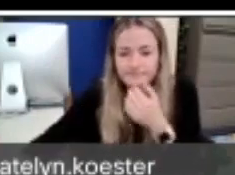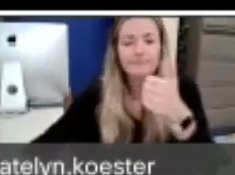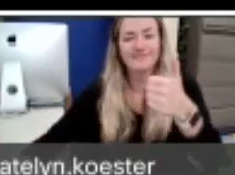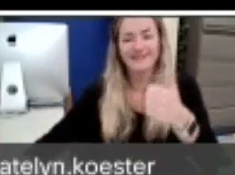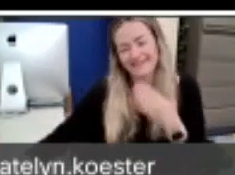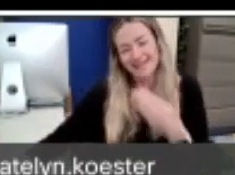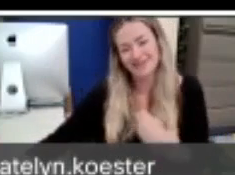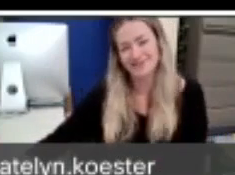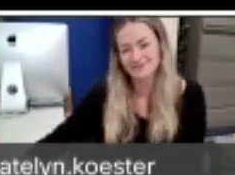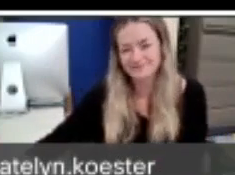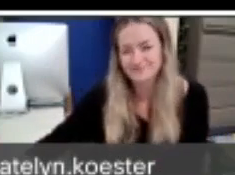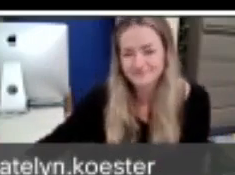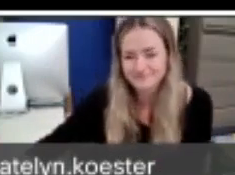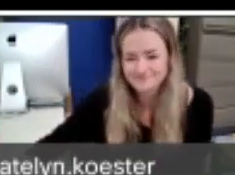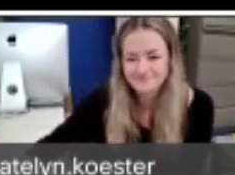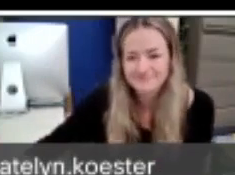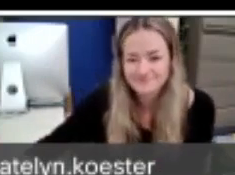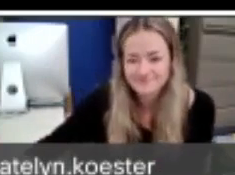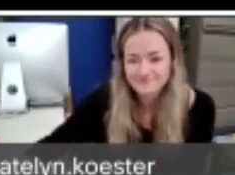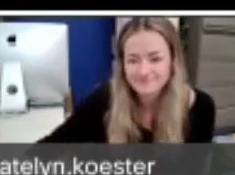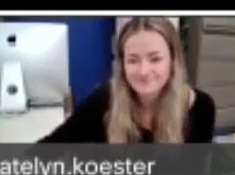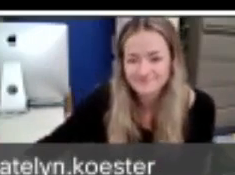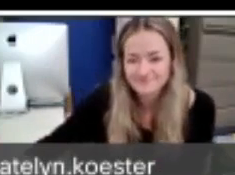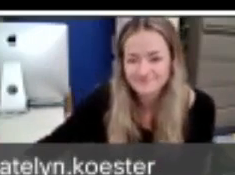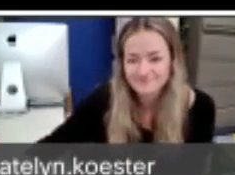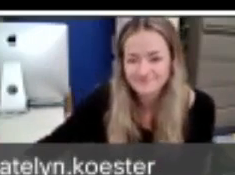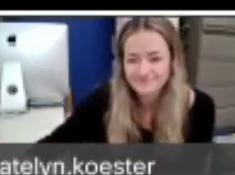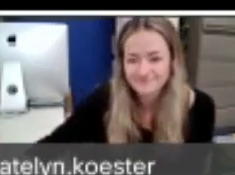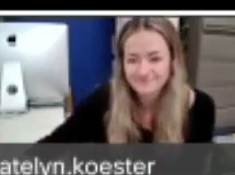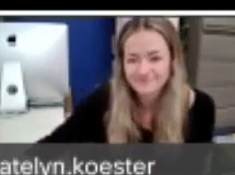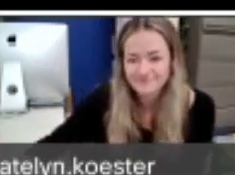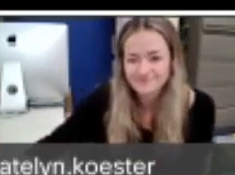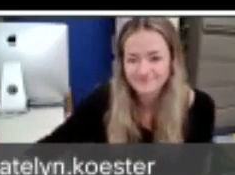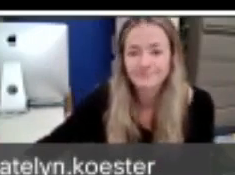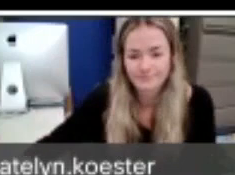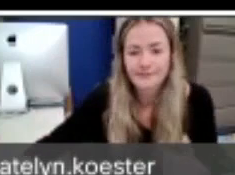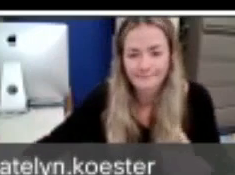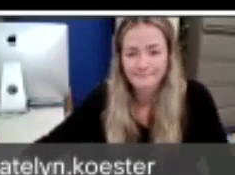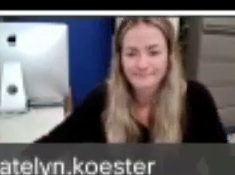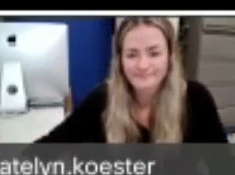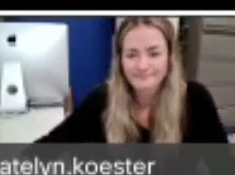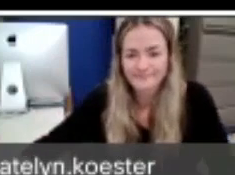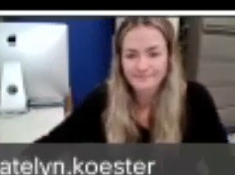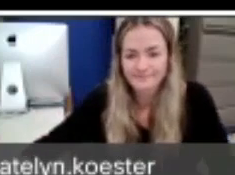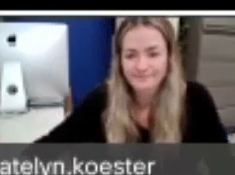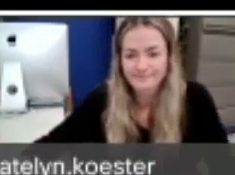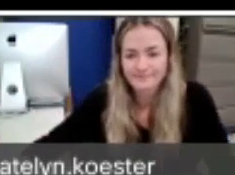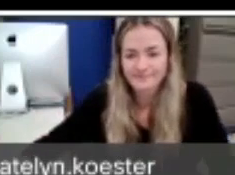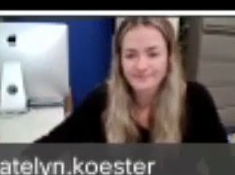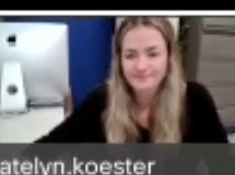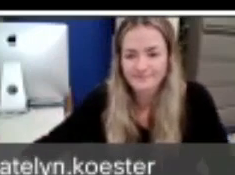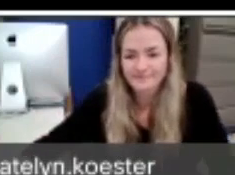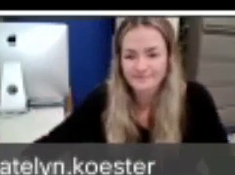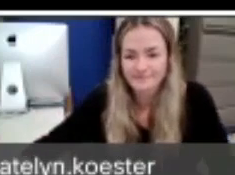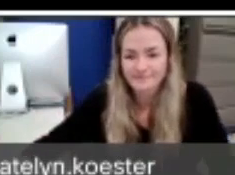me. So I can make sure that everybody's here gets the link, and then my folks at Orchard Park, I'll make sure that Maria or Linda passes it along to